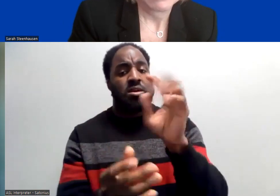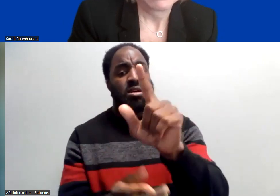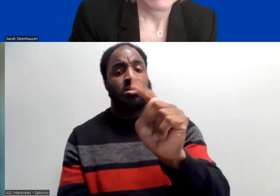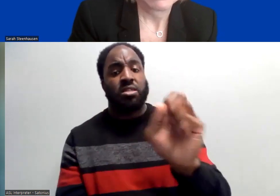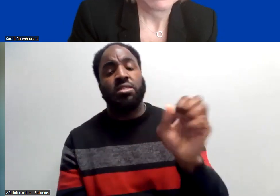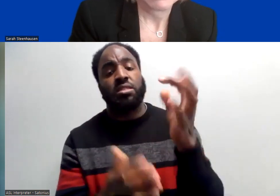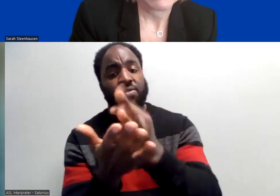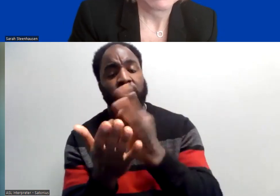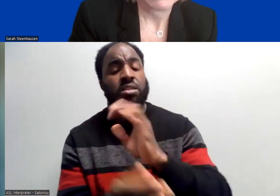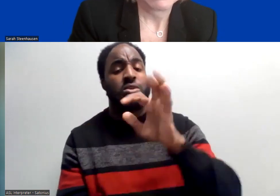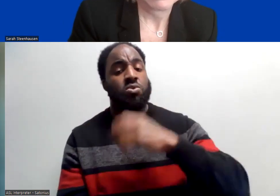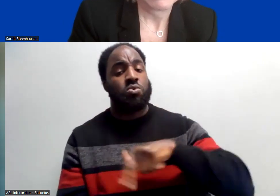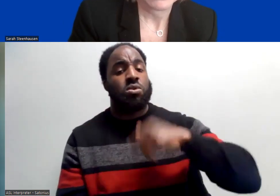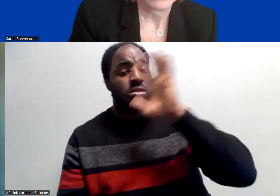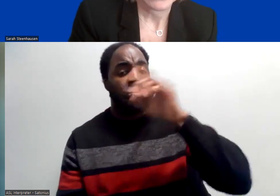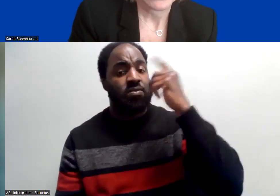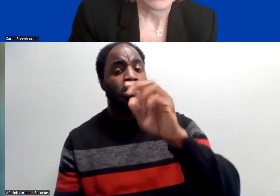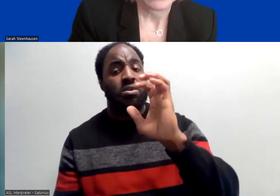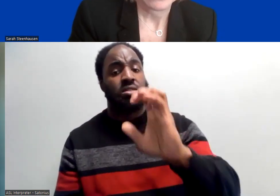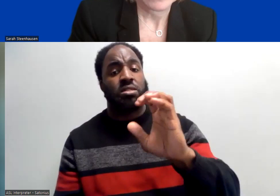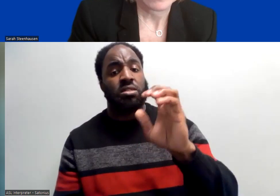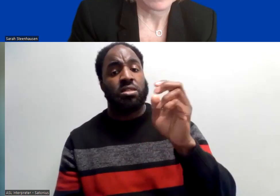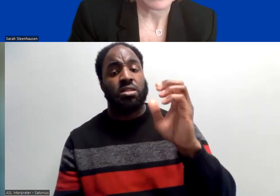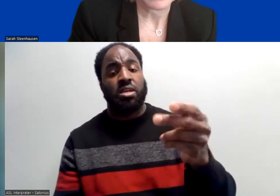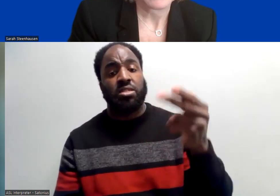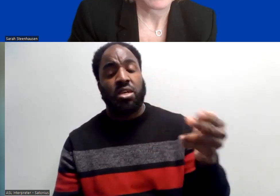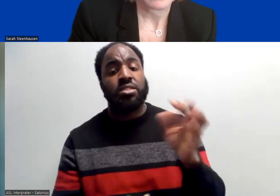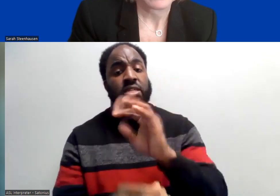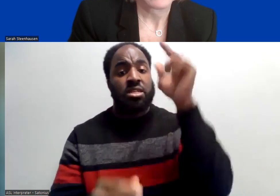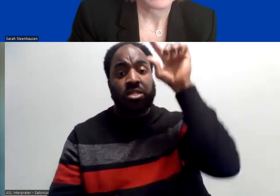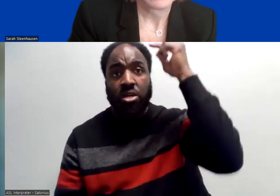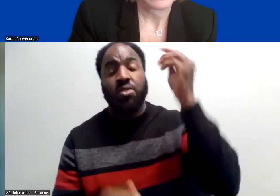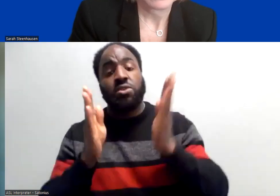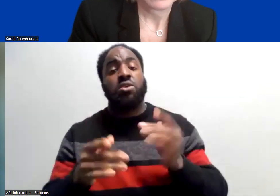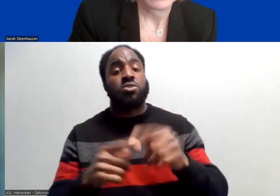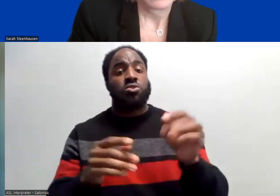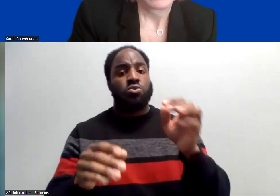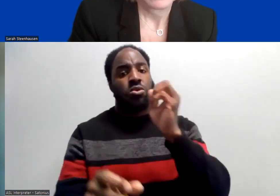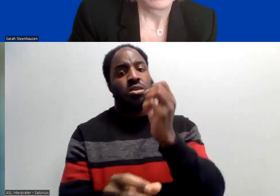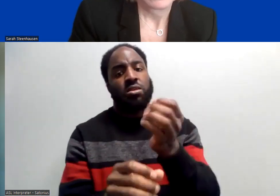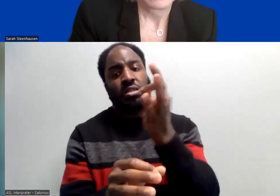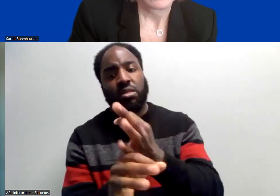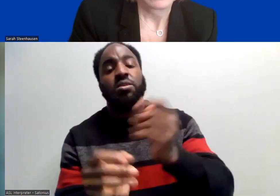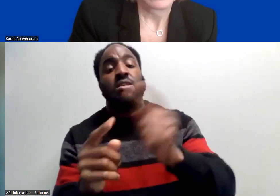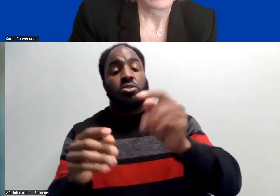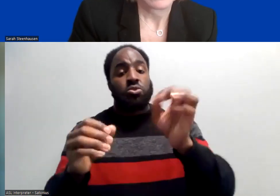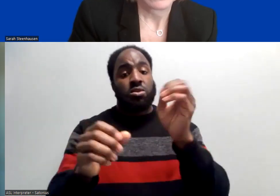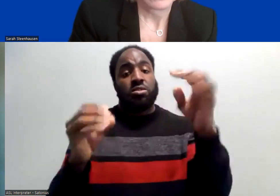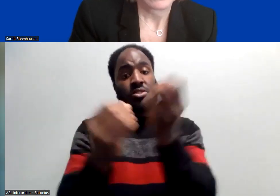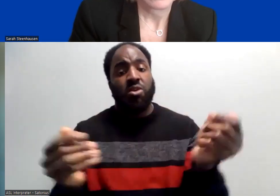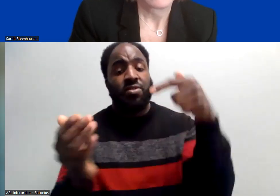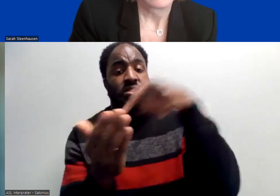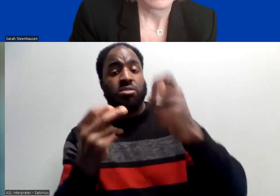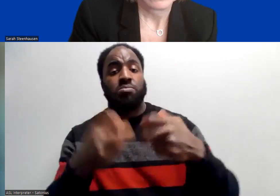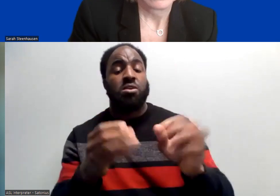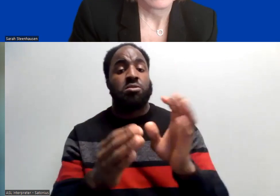looking for CDA and HHS and the governor to commit to solving this problem and taking advantage of the opportunity